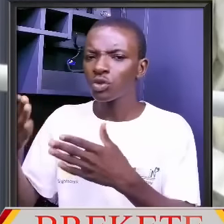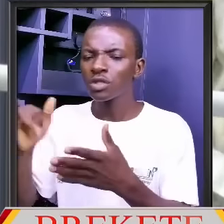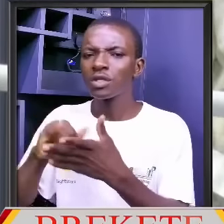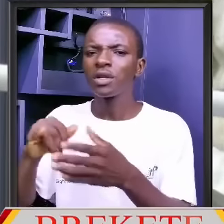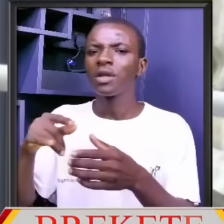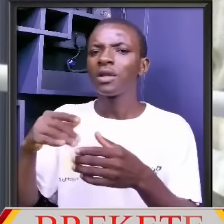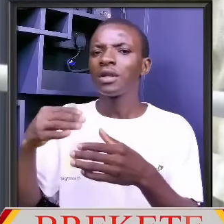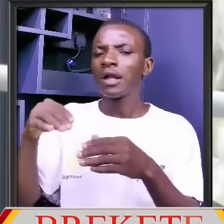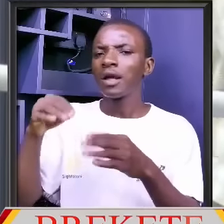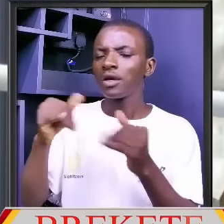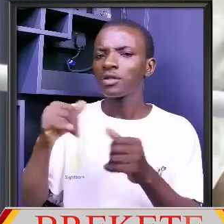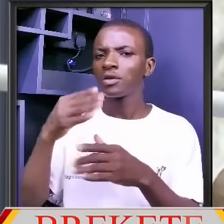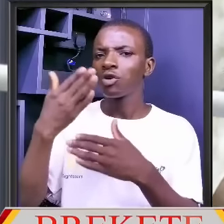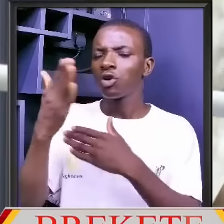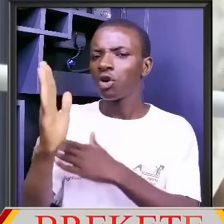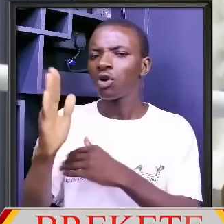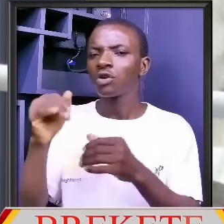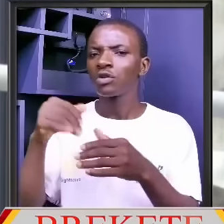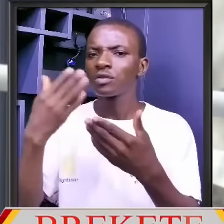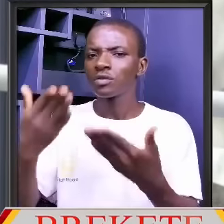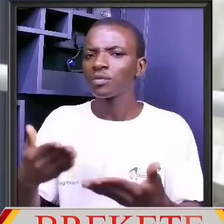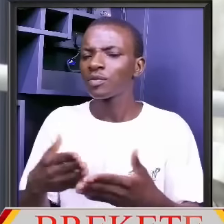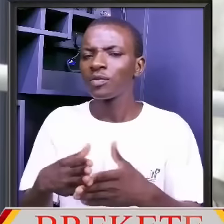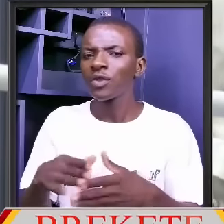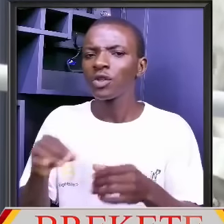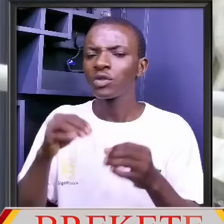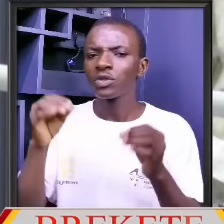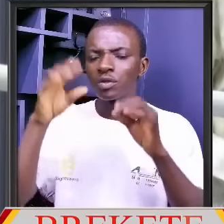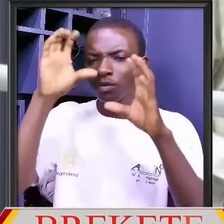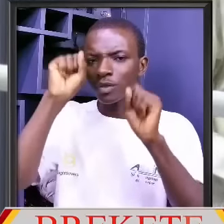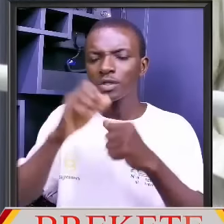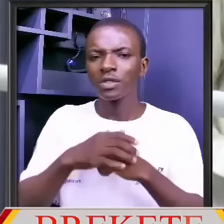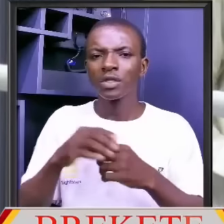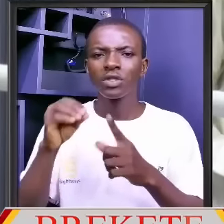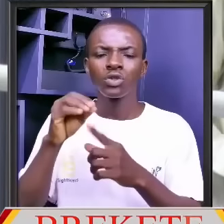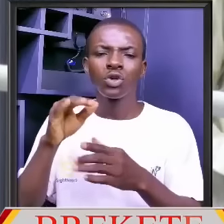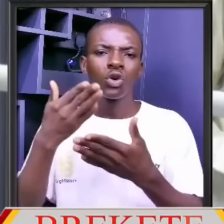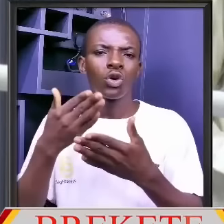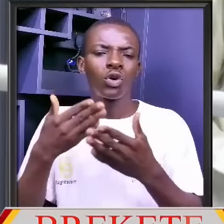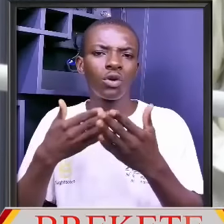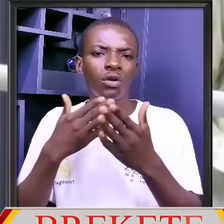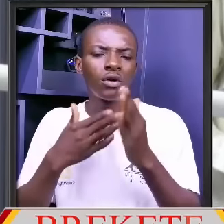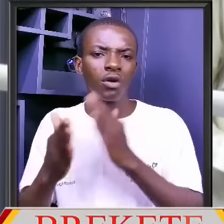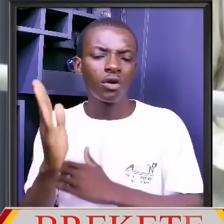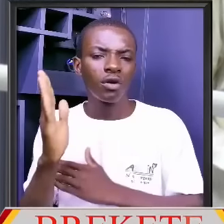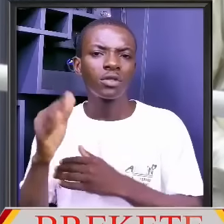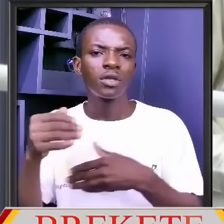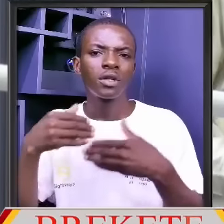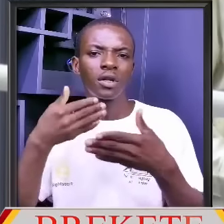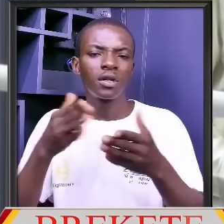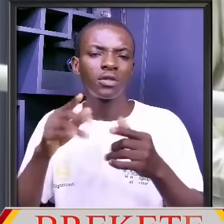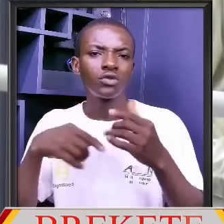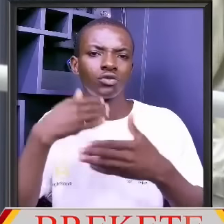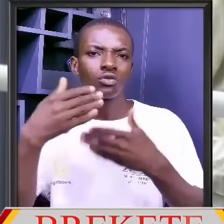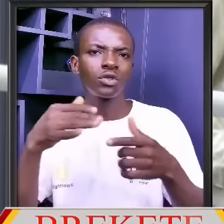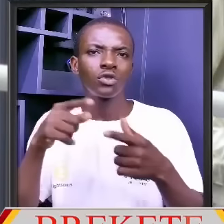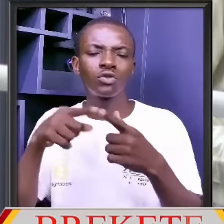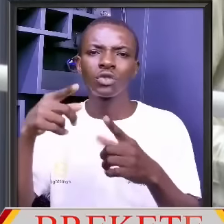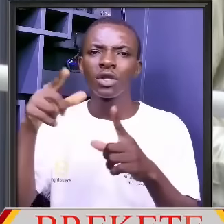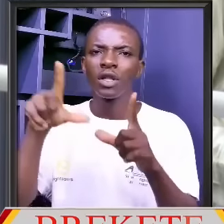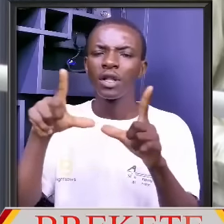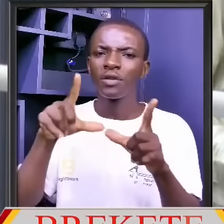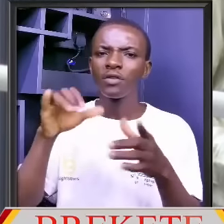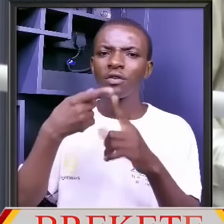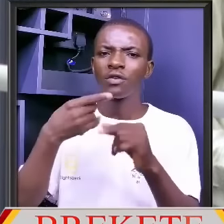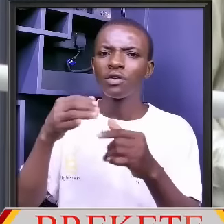God was putting you through. Just like in the case of, I used to tell my ordinary president too, God allowed him to go through the process he went through. To the